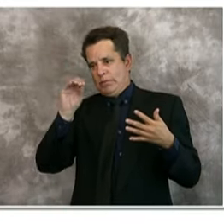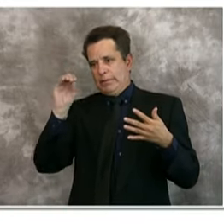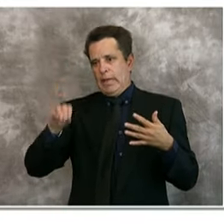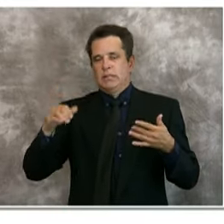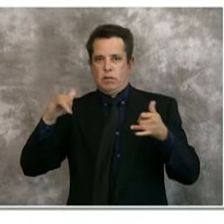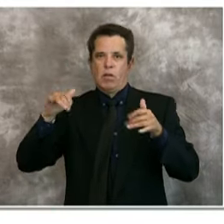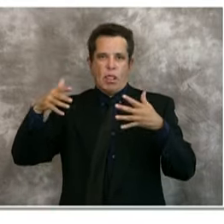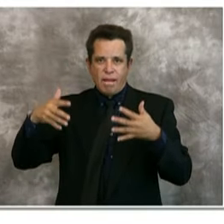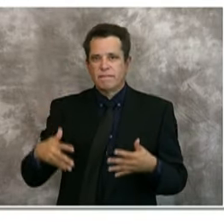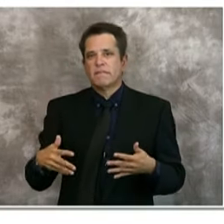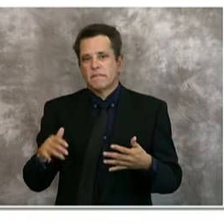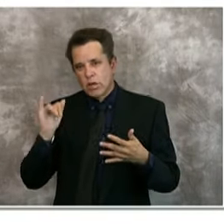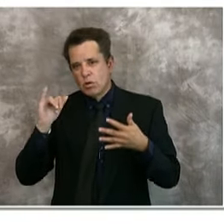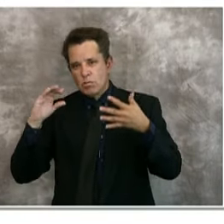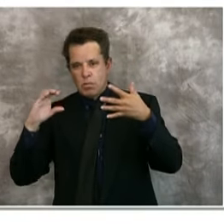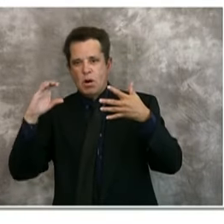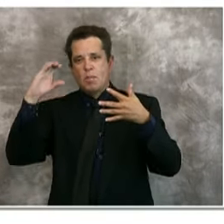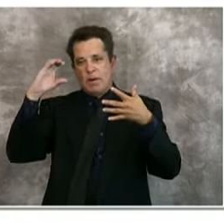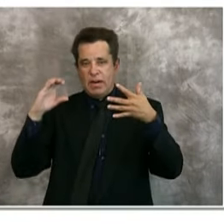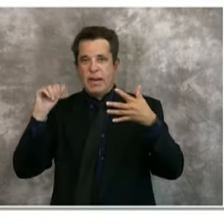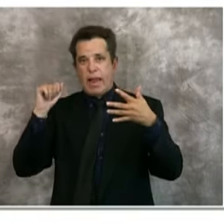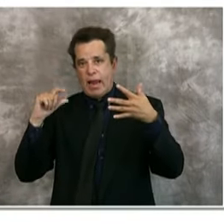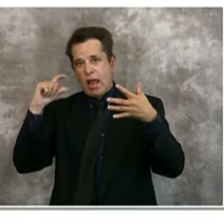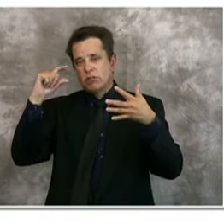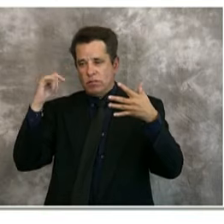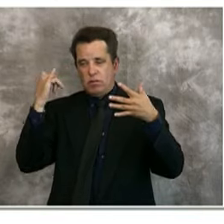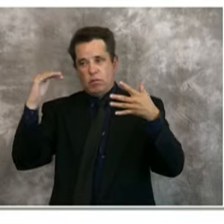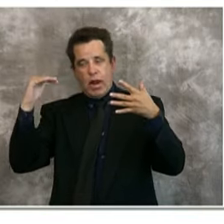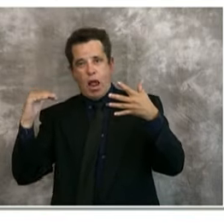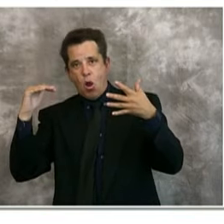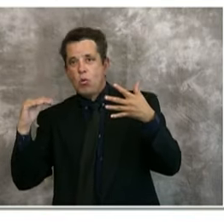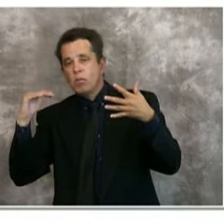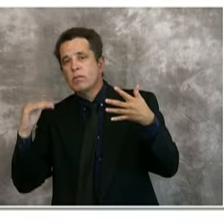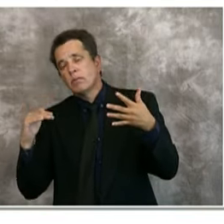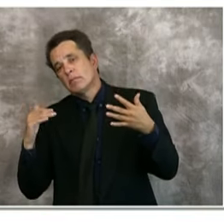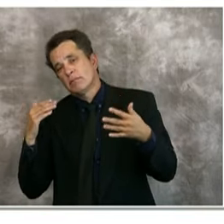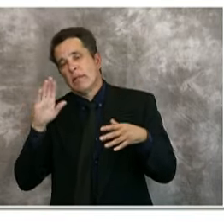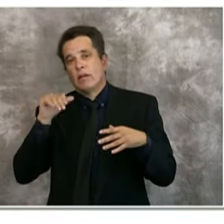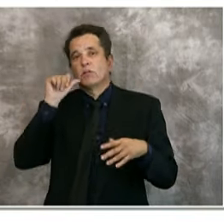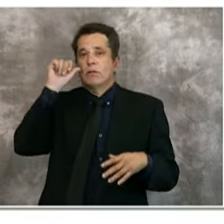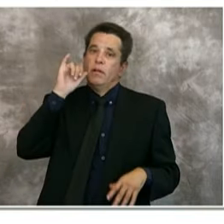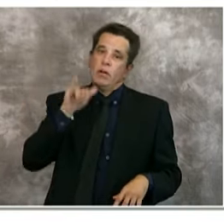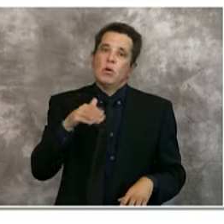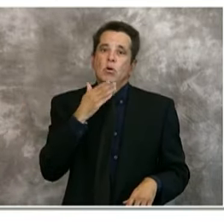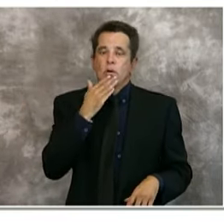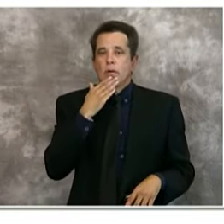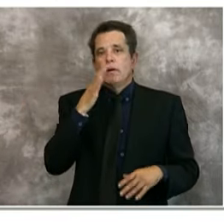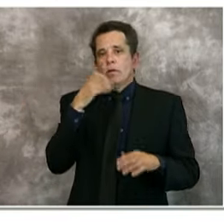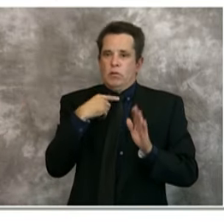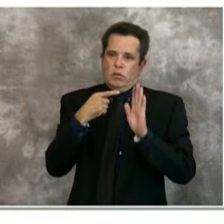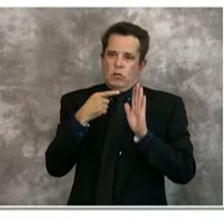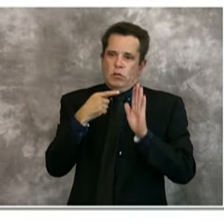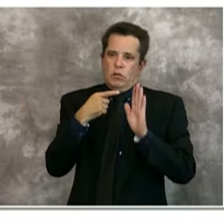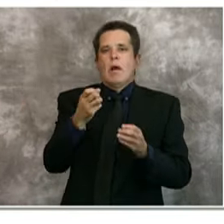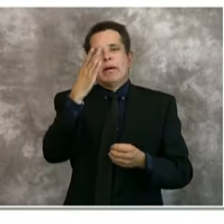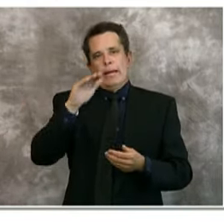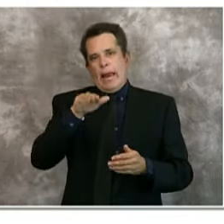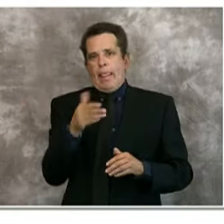32% surge capacity, which is slightly decreased from yesterday. Regarding deaths,